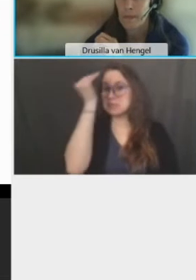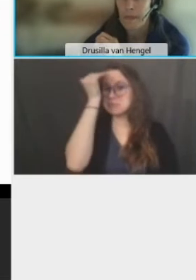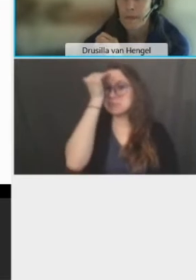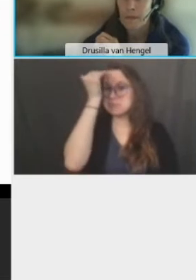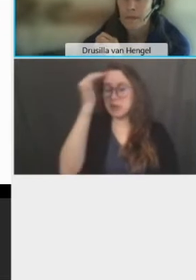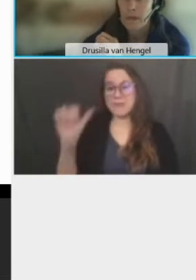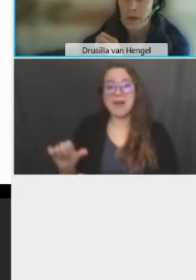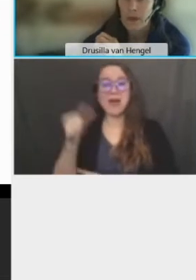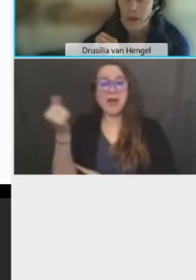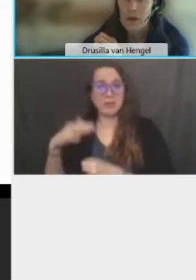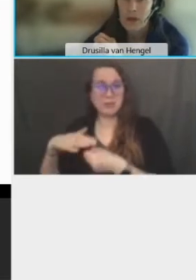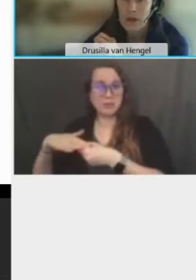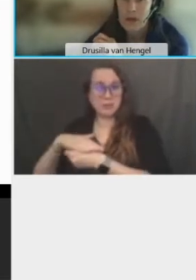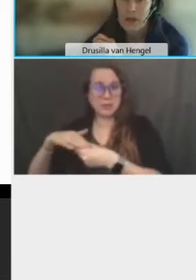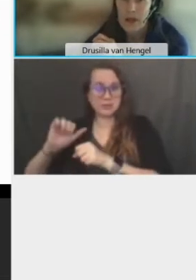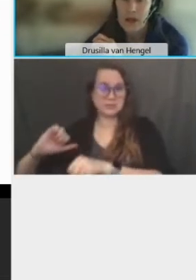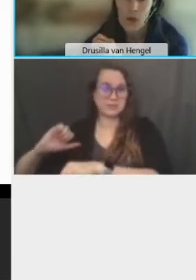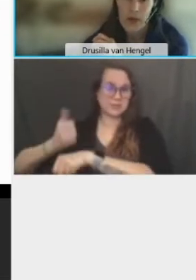citywide.